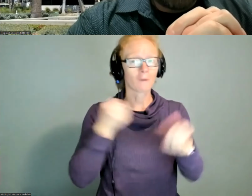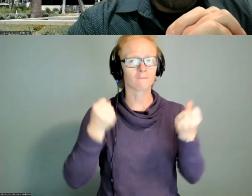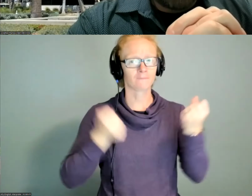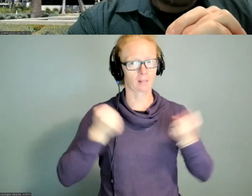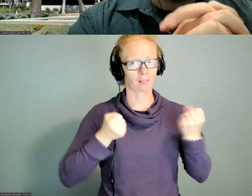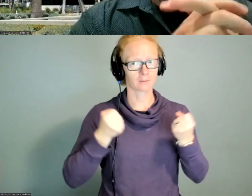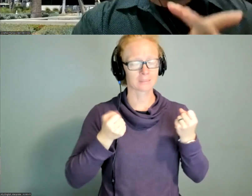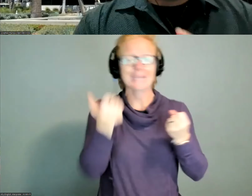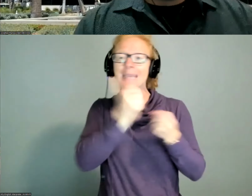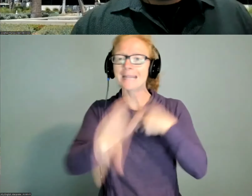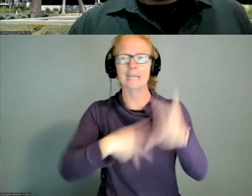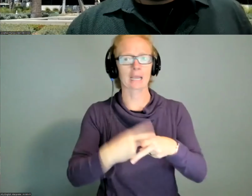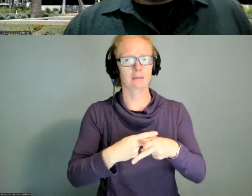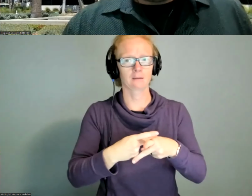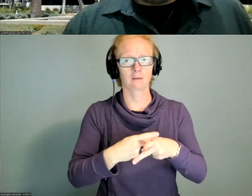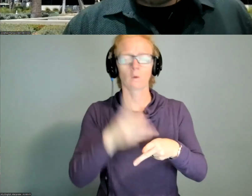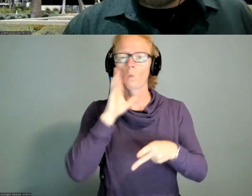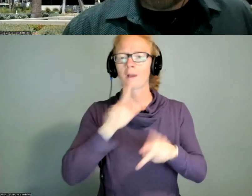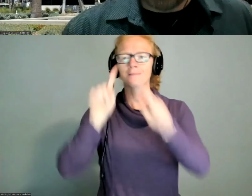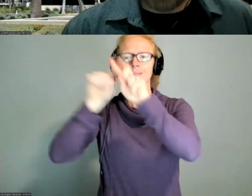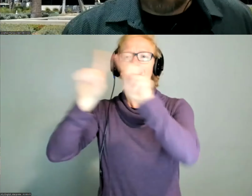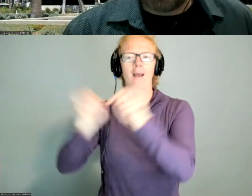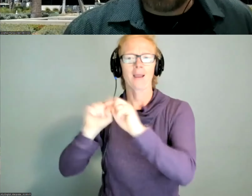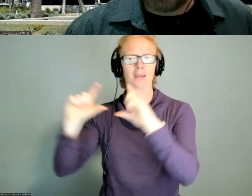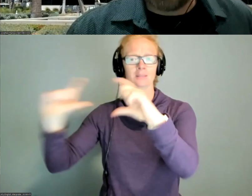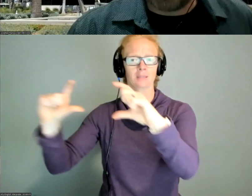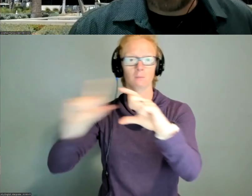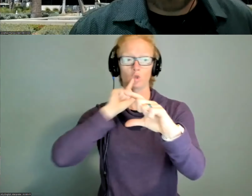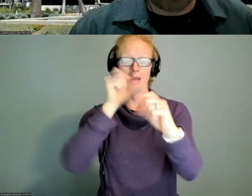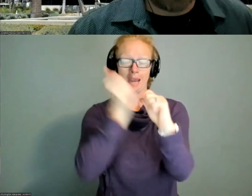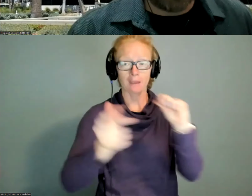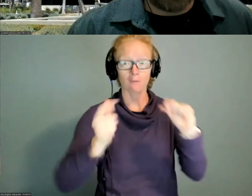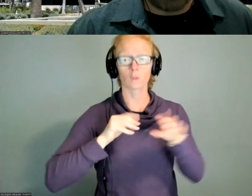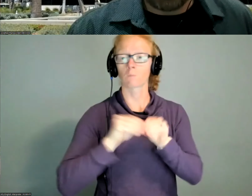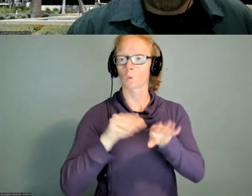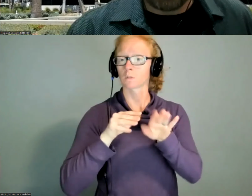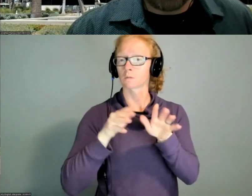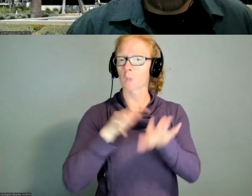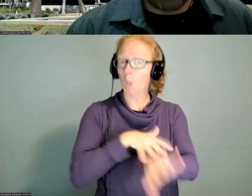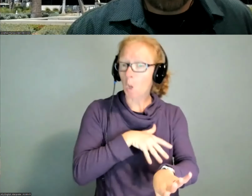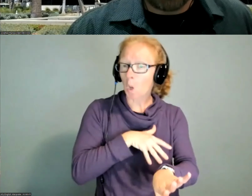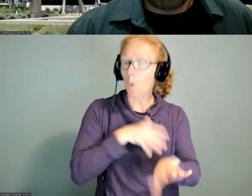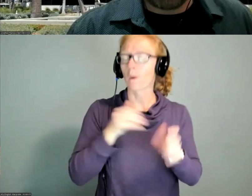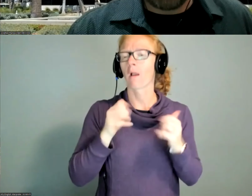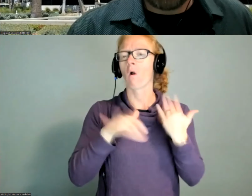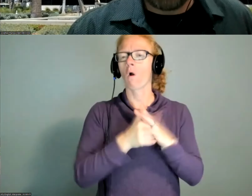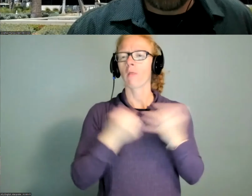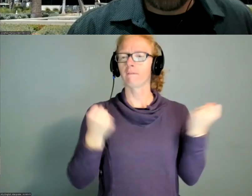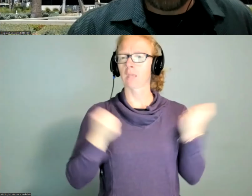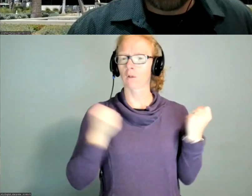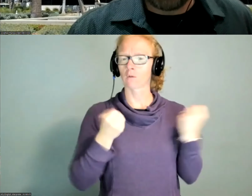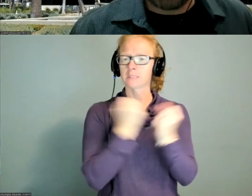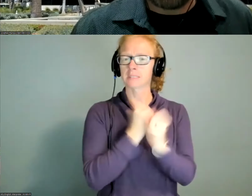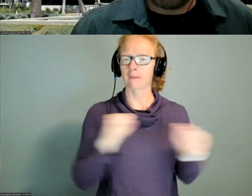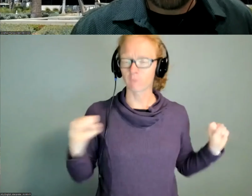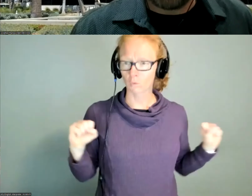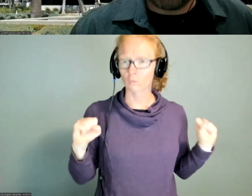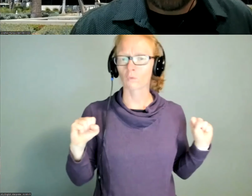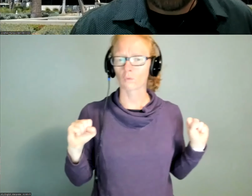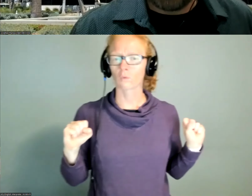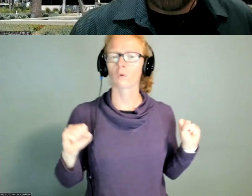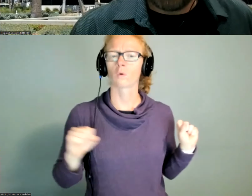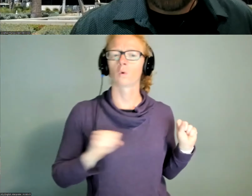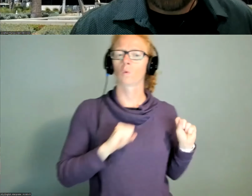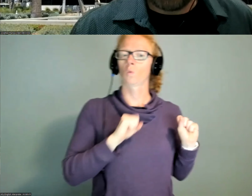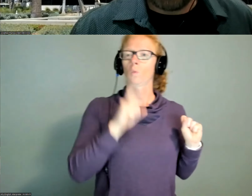and we'll have the signage so that they drive slower and the vehicles will be safer. We think this worked with our pilot, and we're going to try